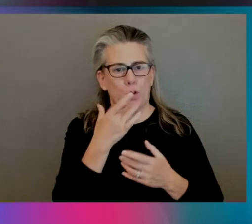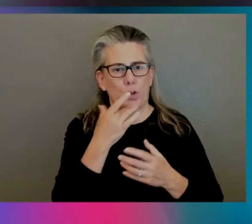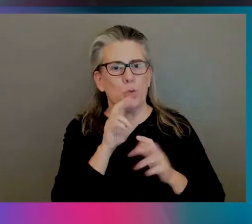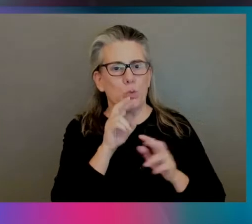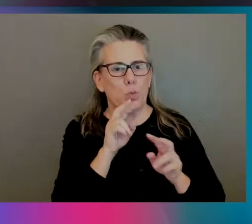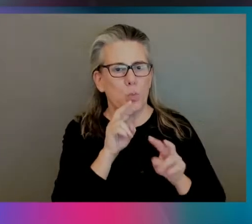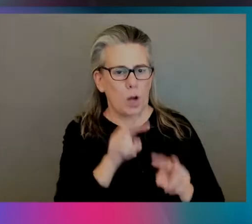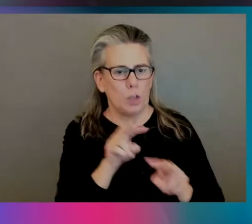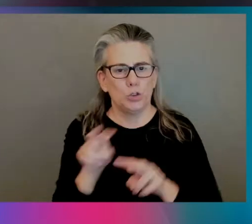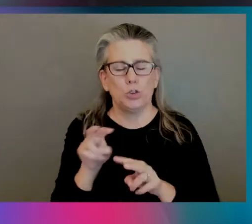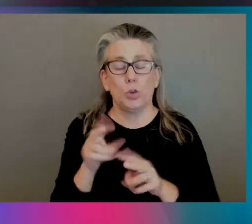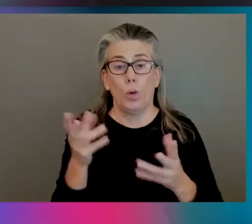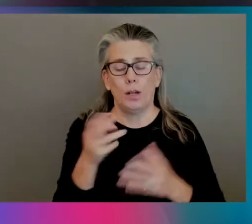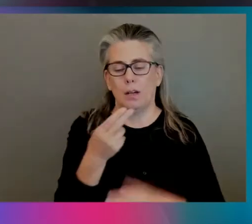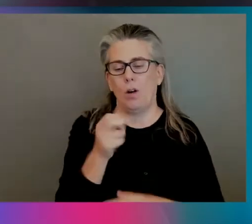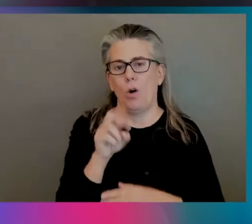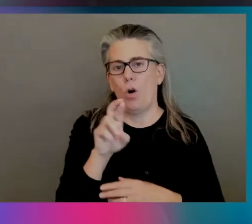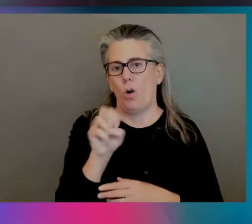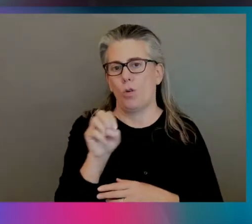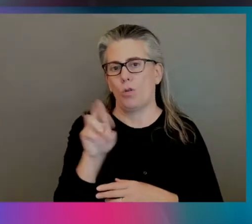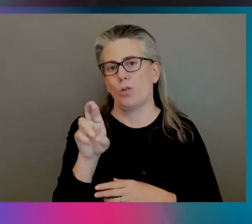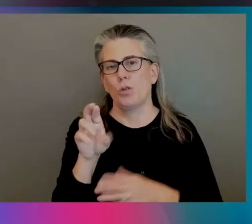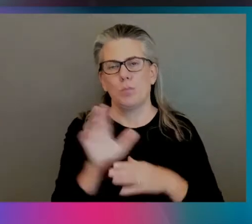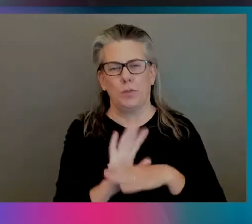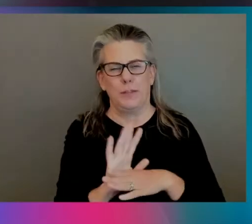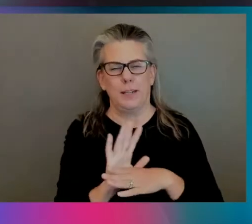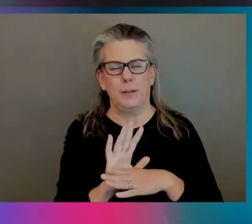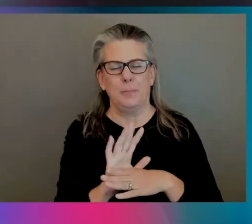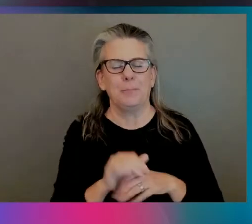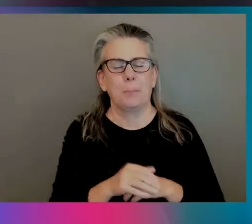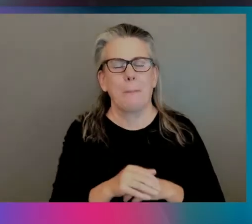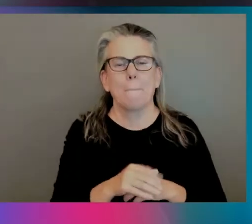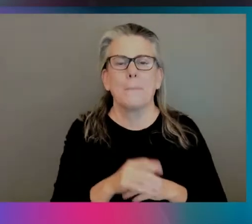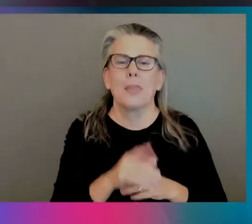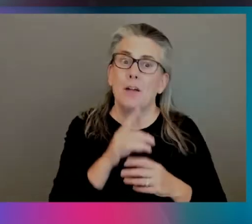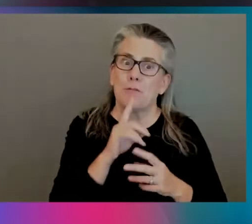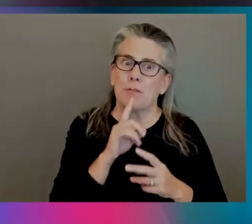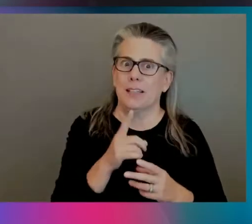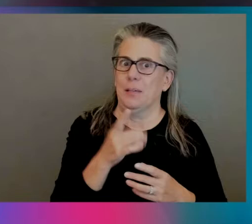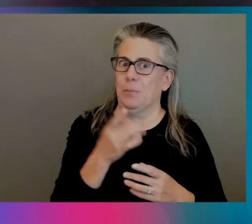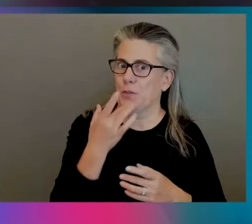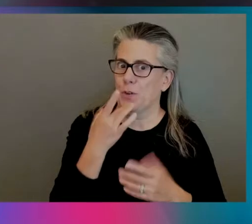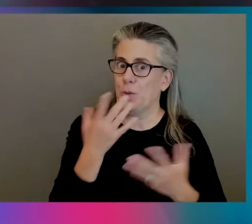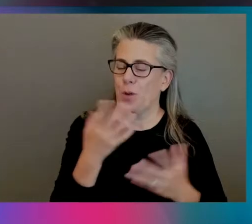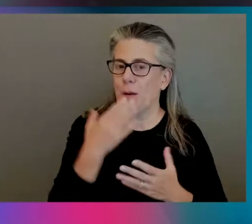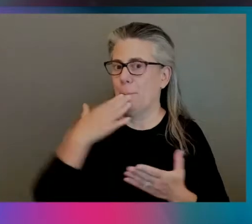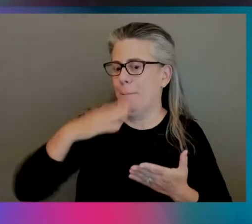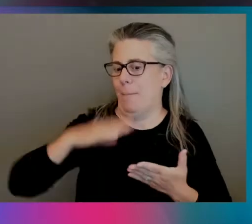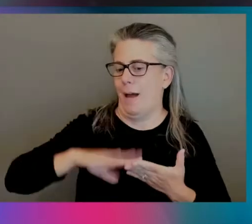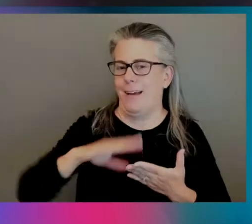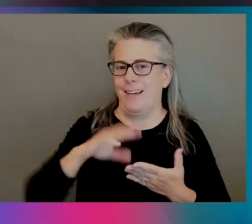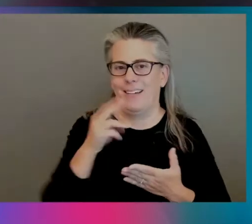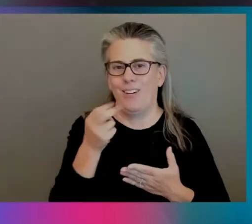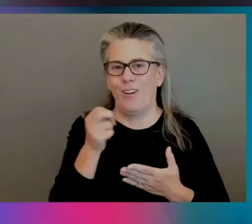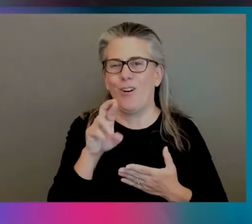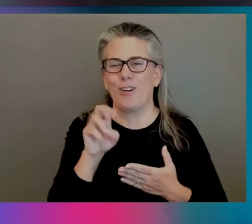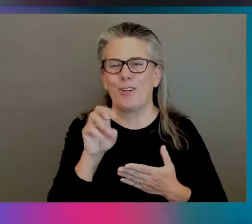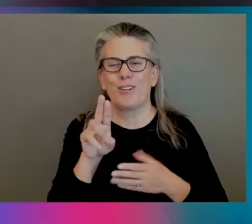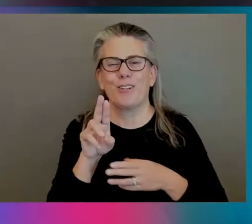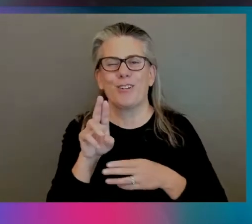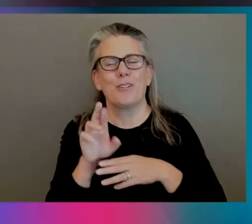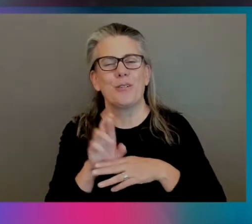a horror movie fan of really, really, really bad horror movies, mostly from the 70s and 80s. Troll 2